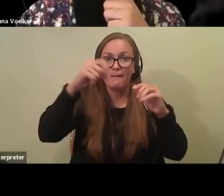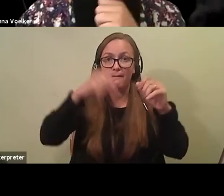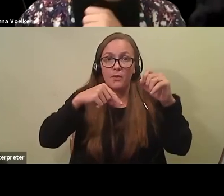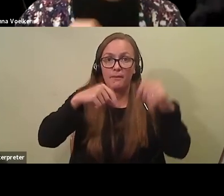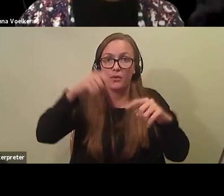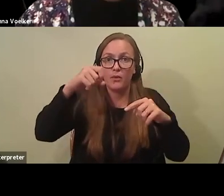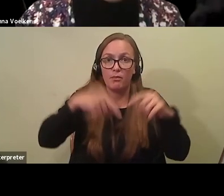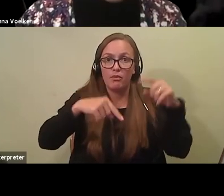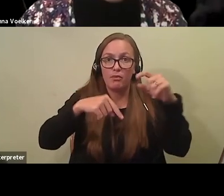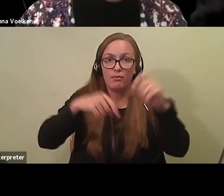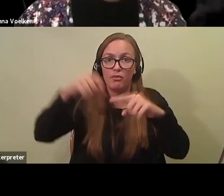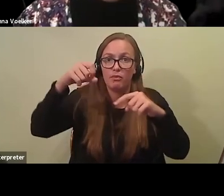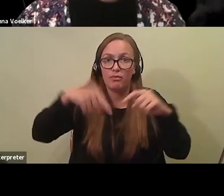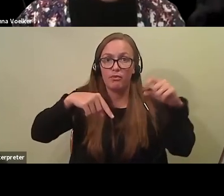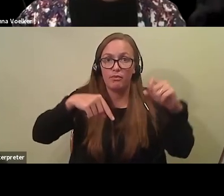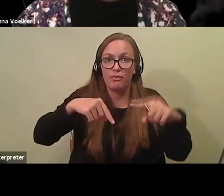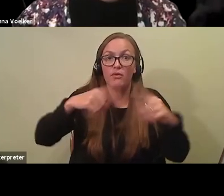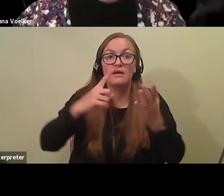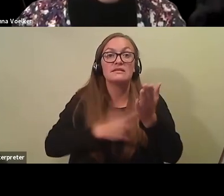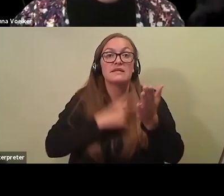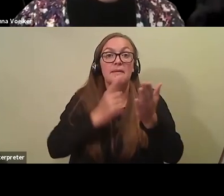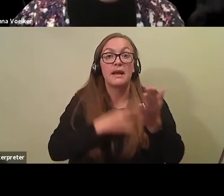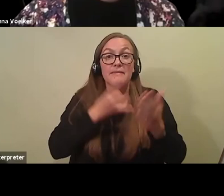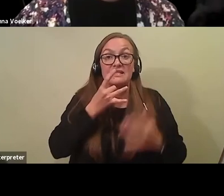then sometimes they emit light